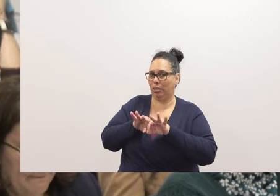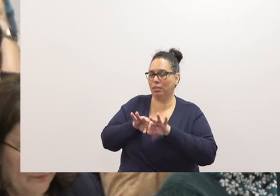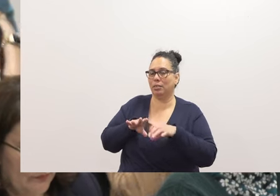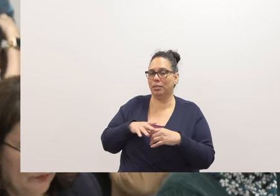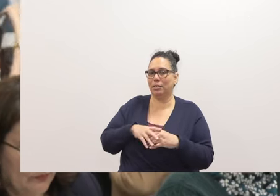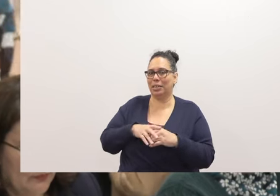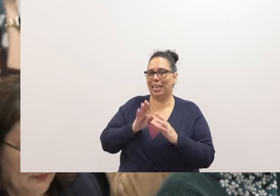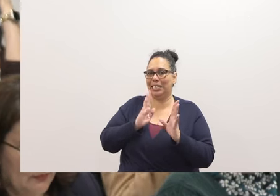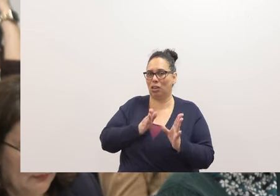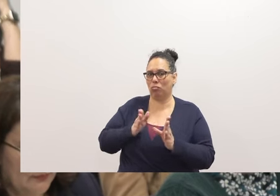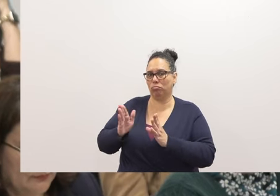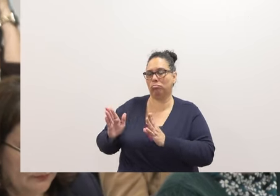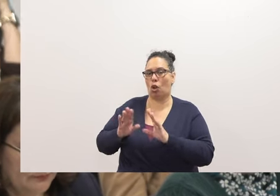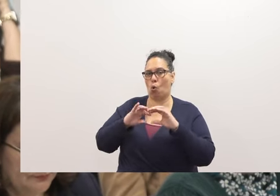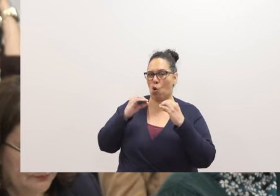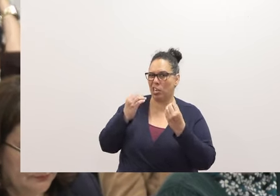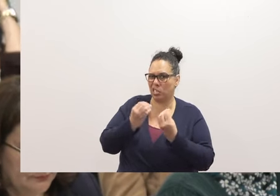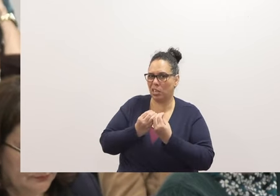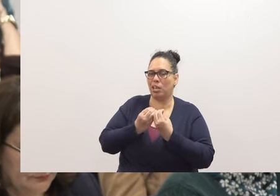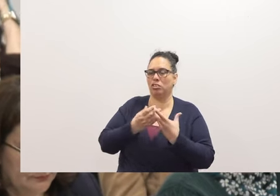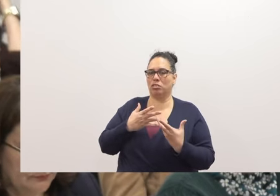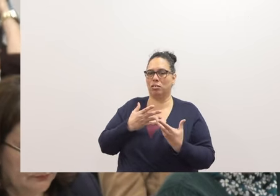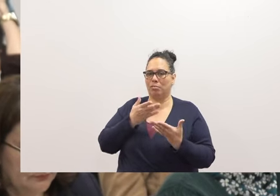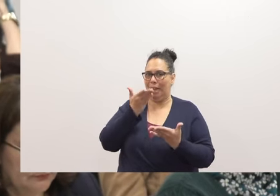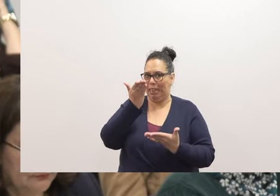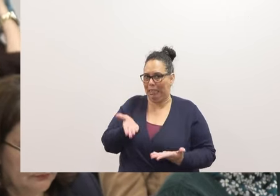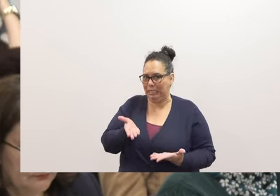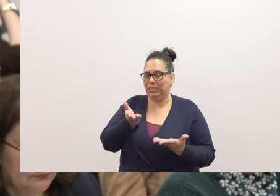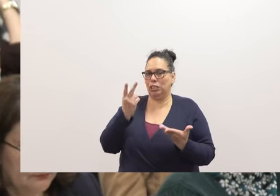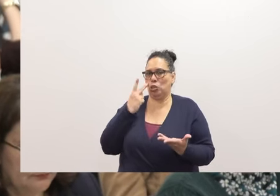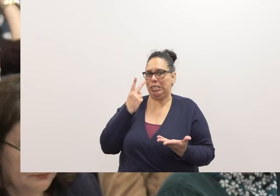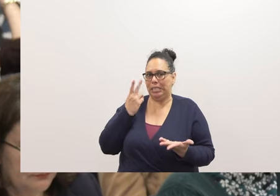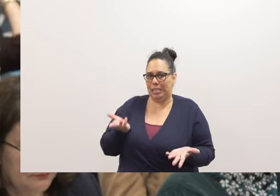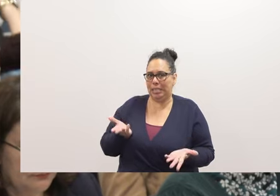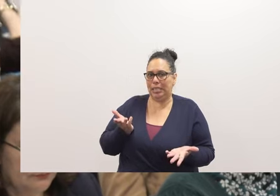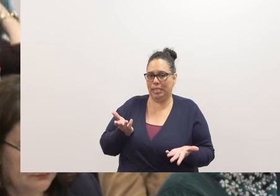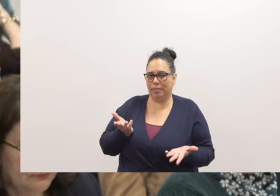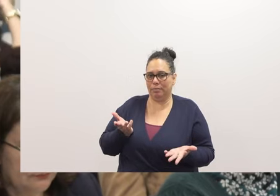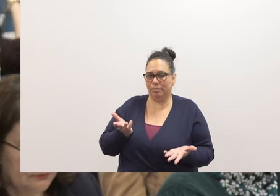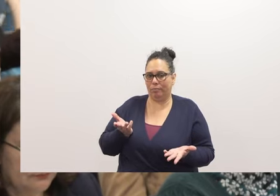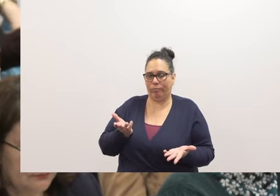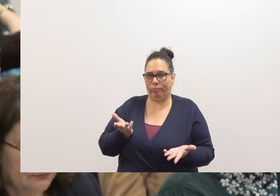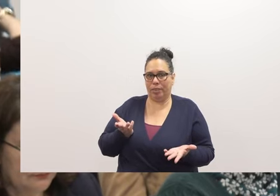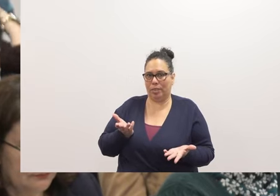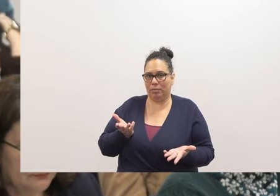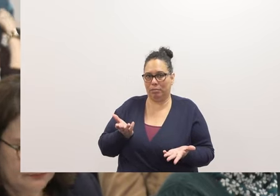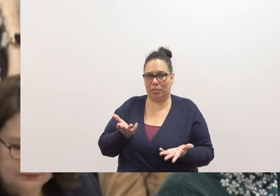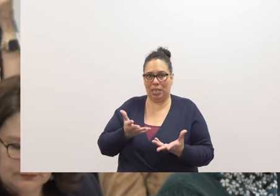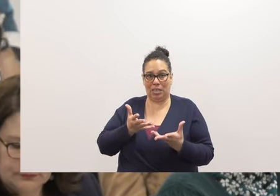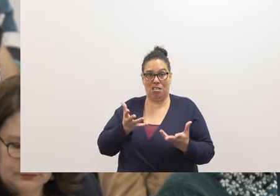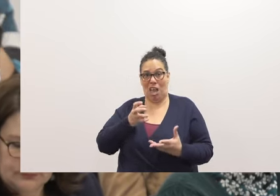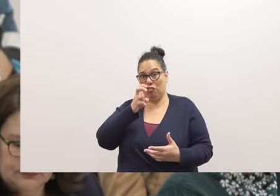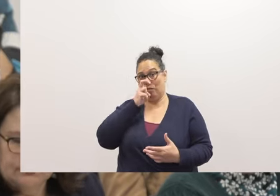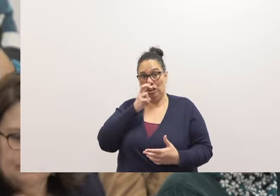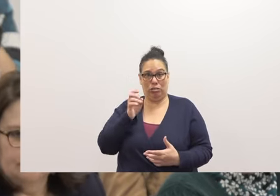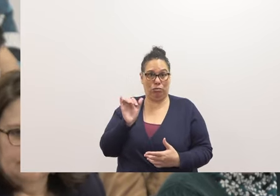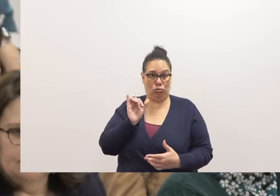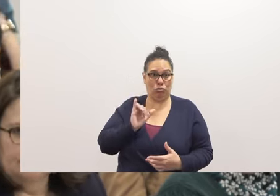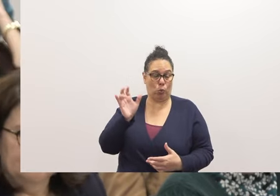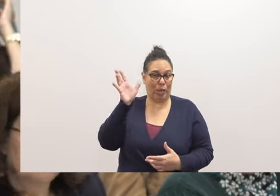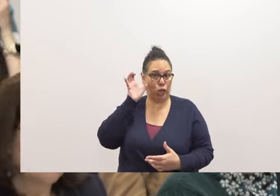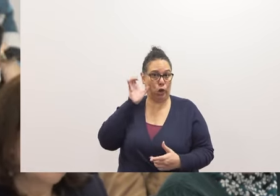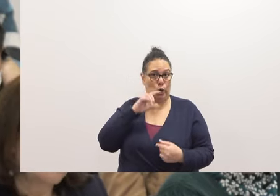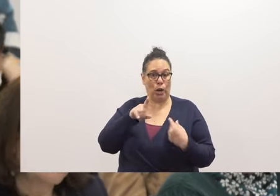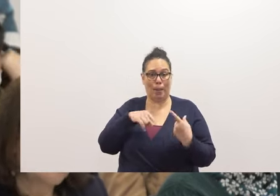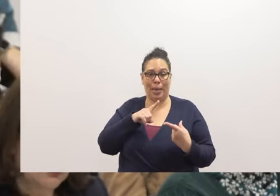in organizations like this, as you can see, and actually there's quite a bit of rigor in it too, as we heard